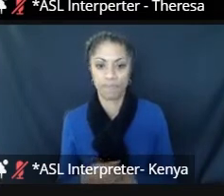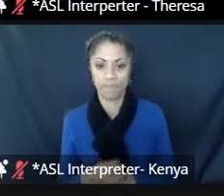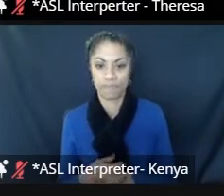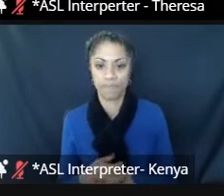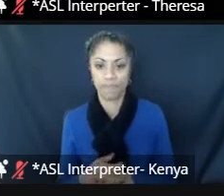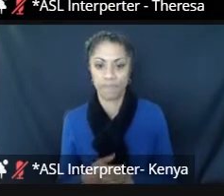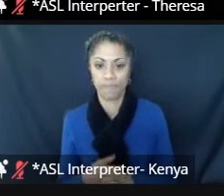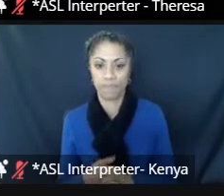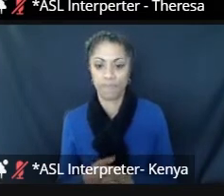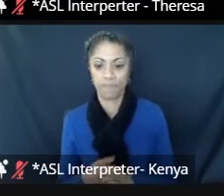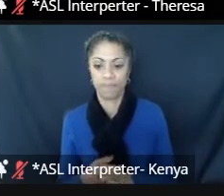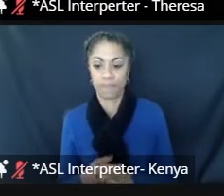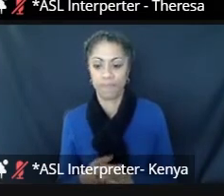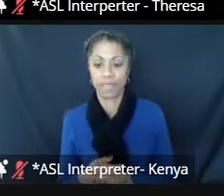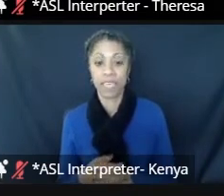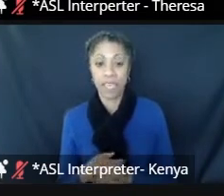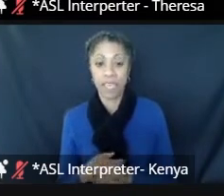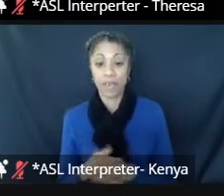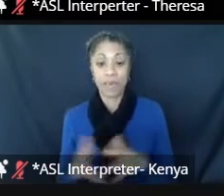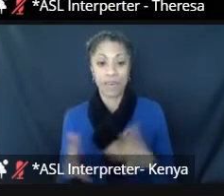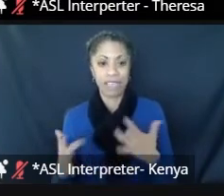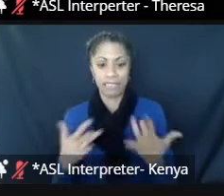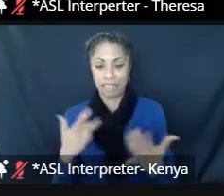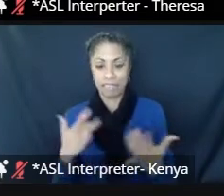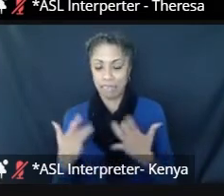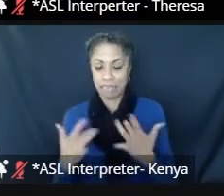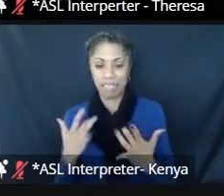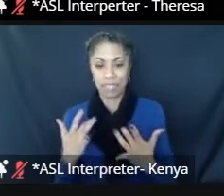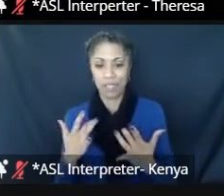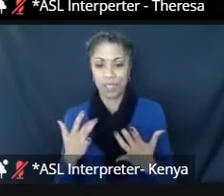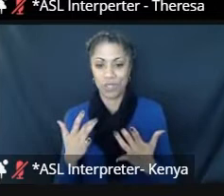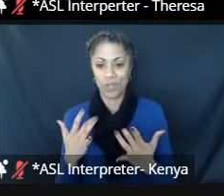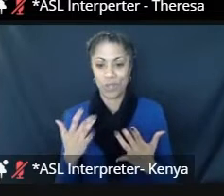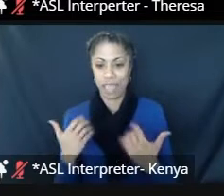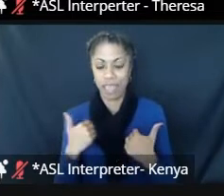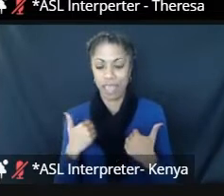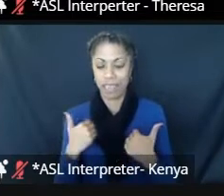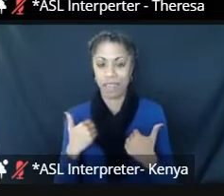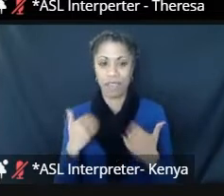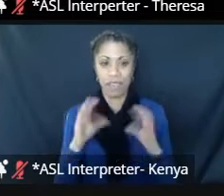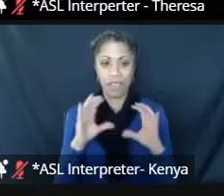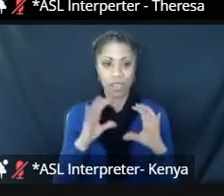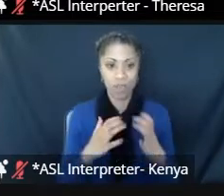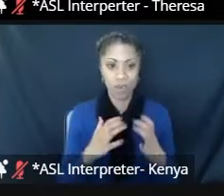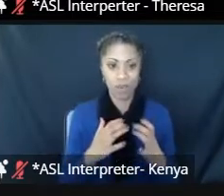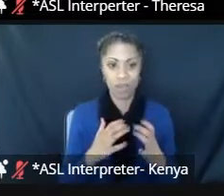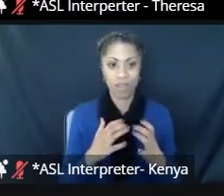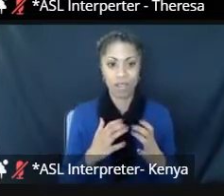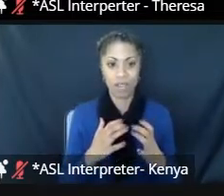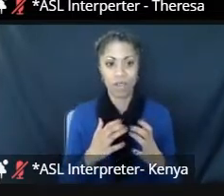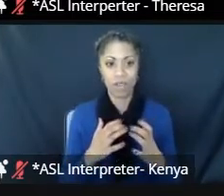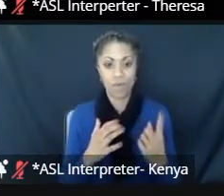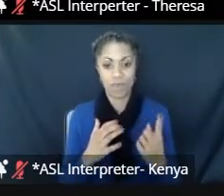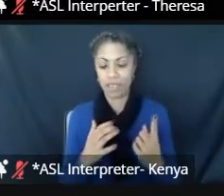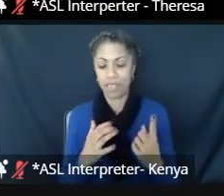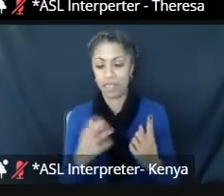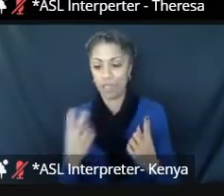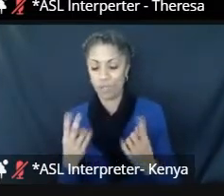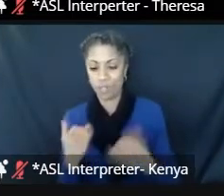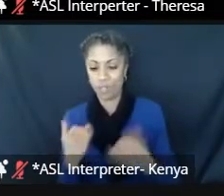We are so excited, of course, to be hearing from cohorts 1 and 2 today, but we'd be remiss in not